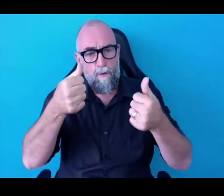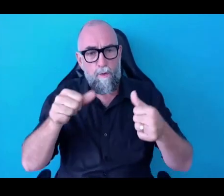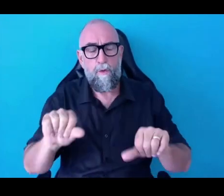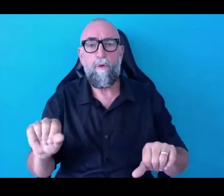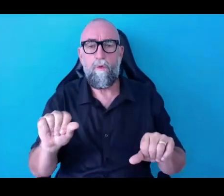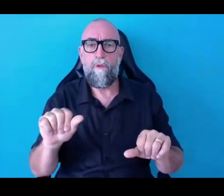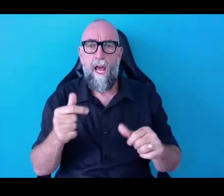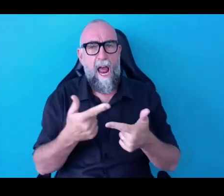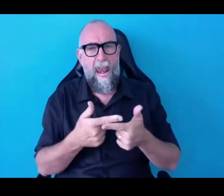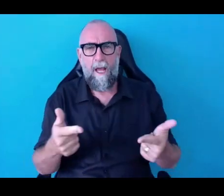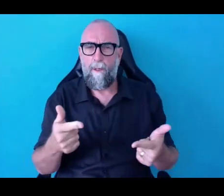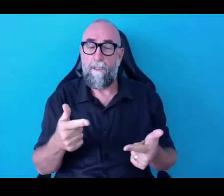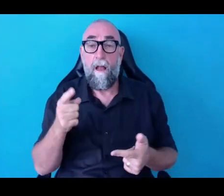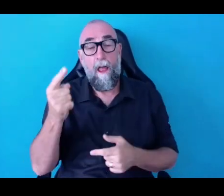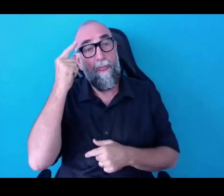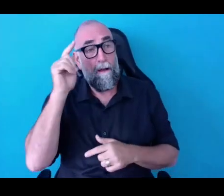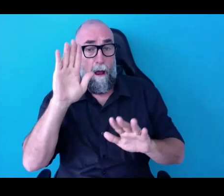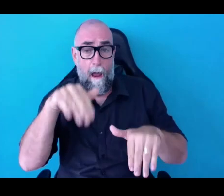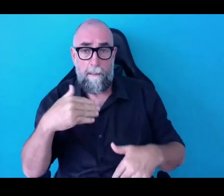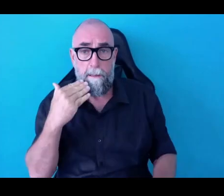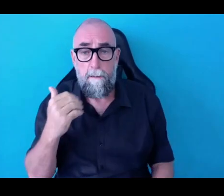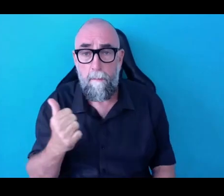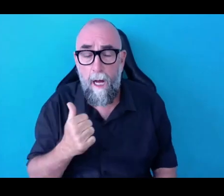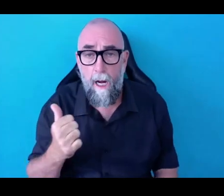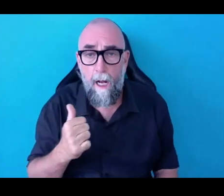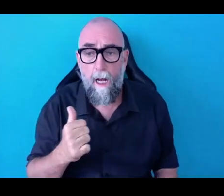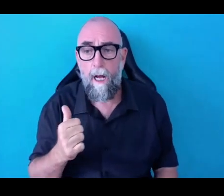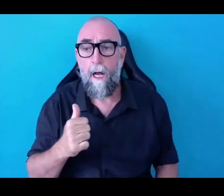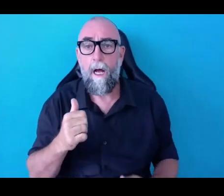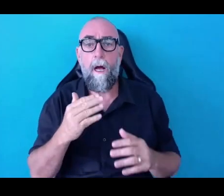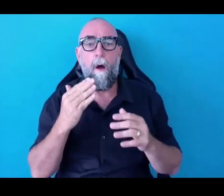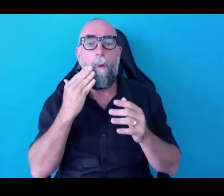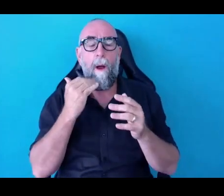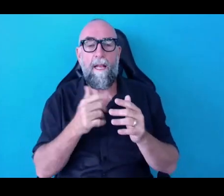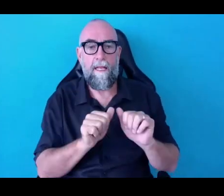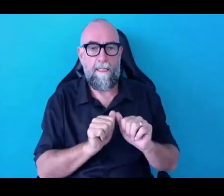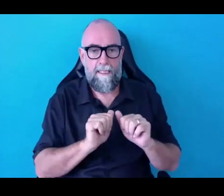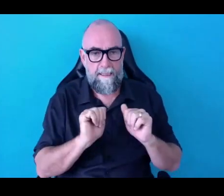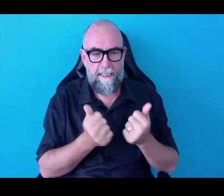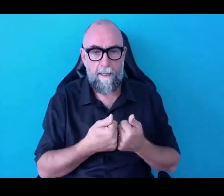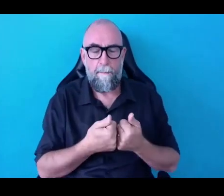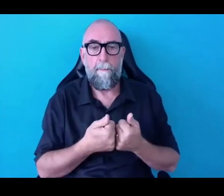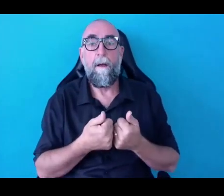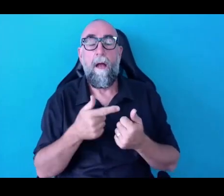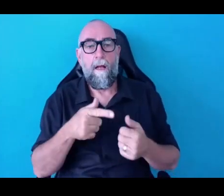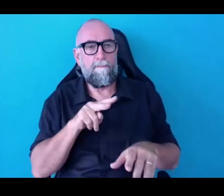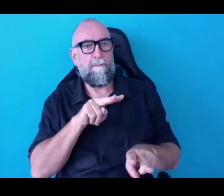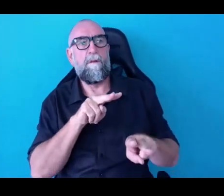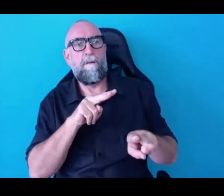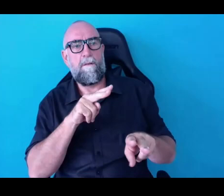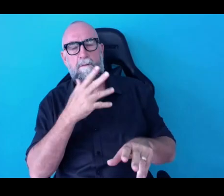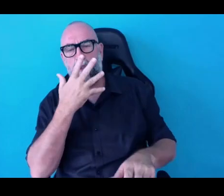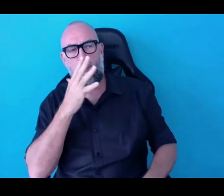remark. However, this morning's news story broke when other players from the team had quit in disgust. The coach denied